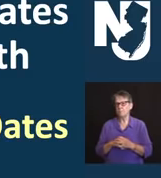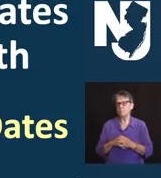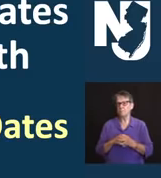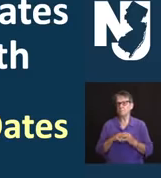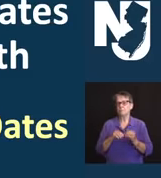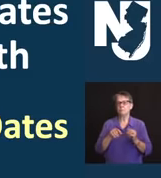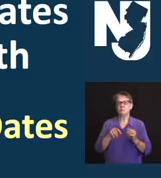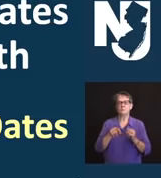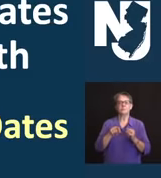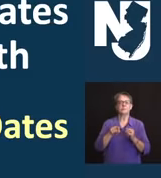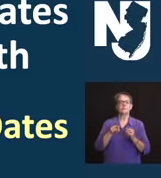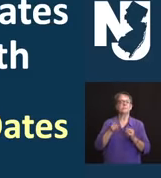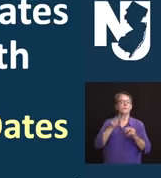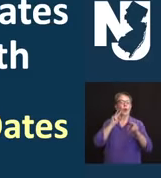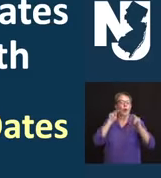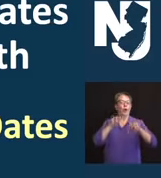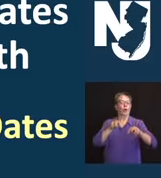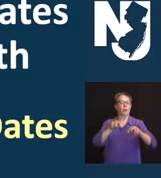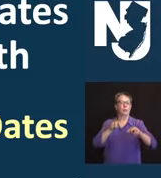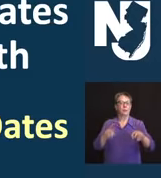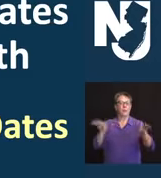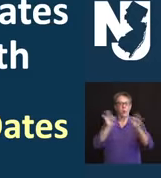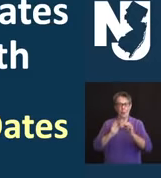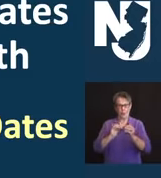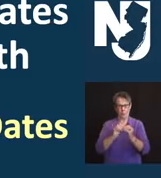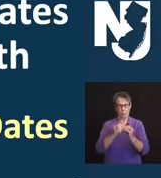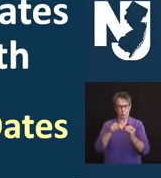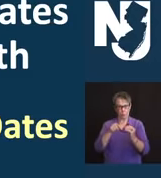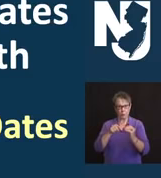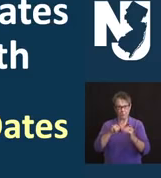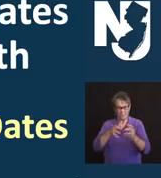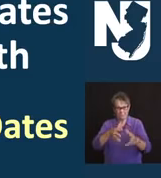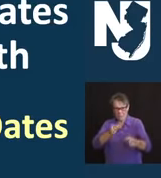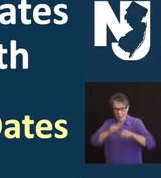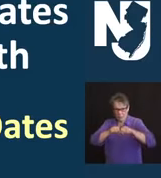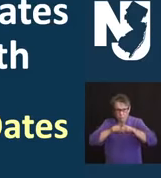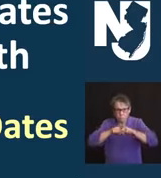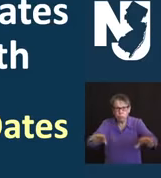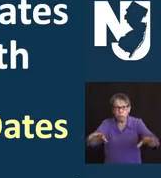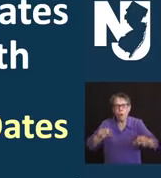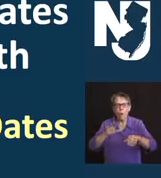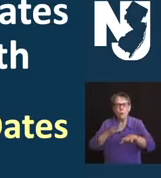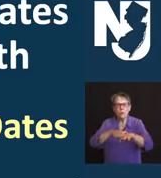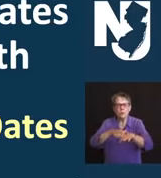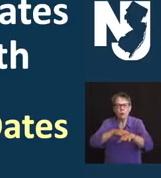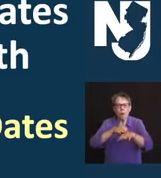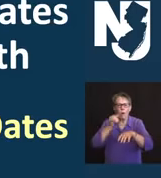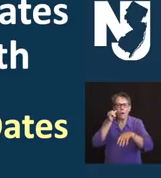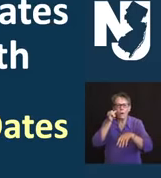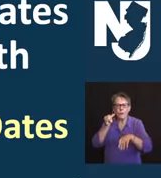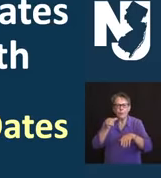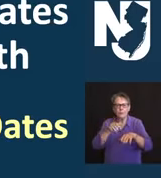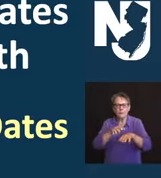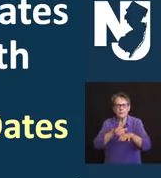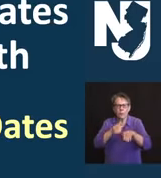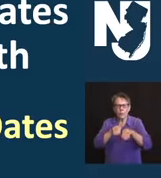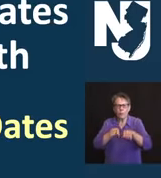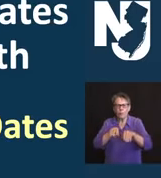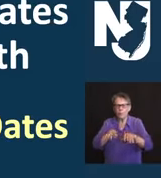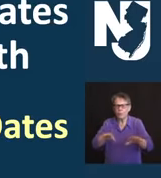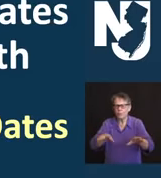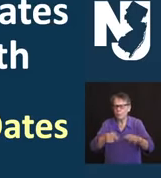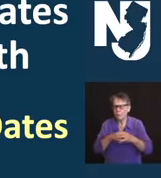as measured by the daily percentage of tests coming back with a positive result and the realities within our healthcare system and